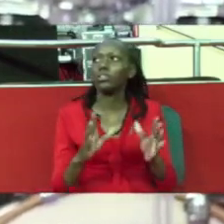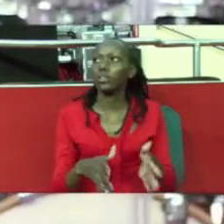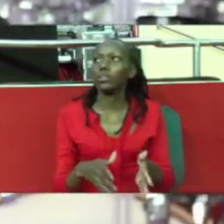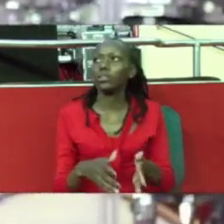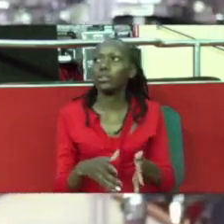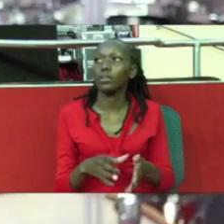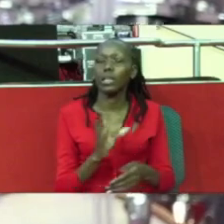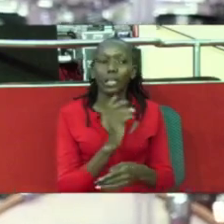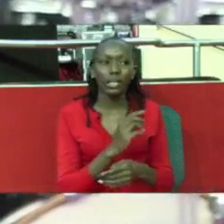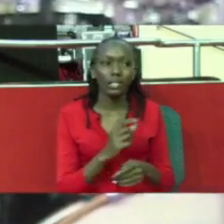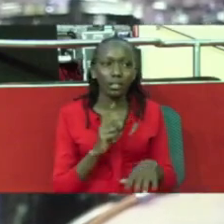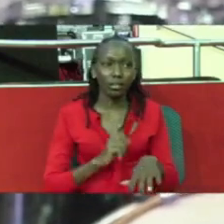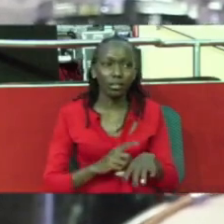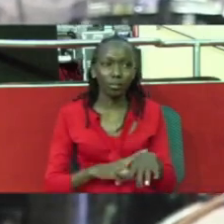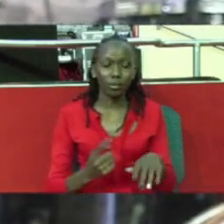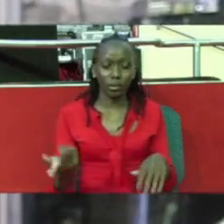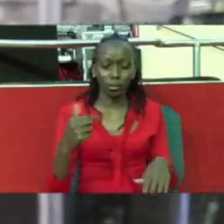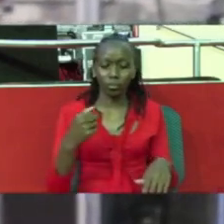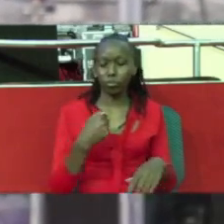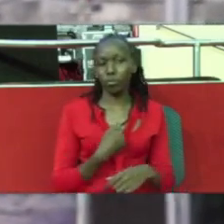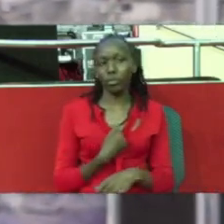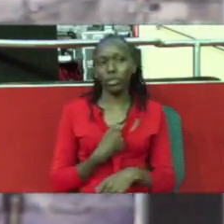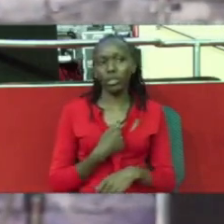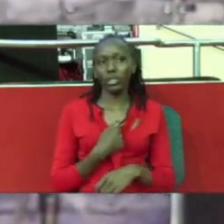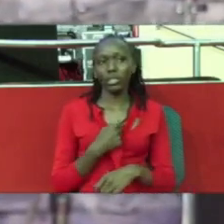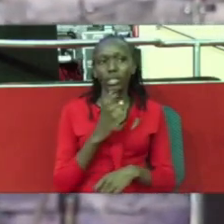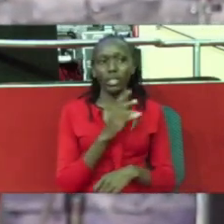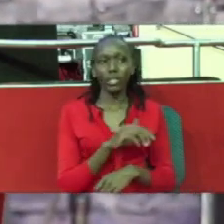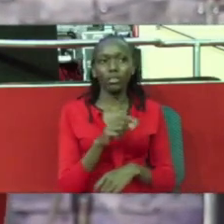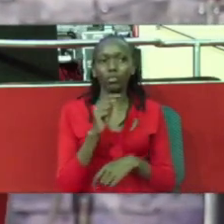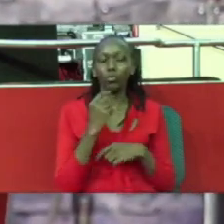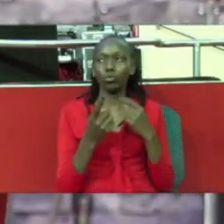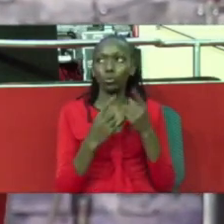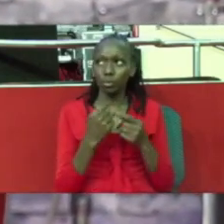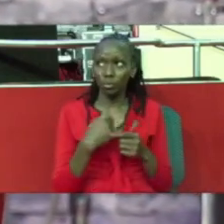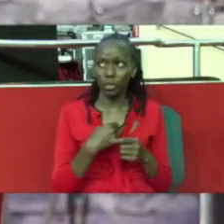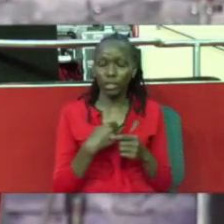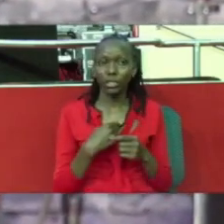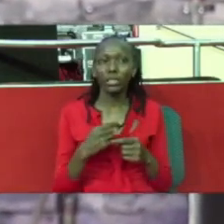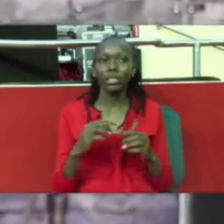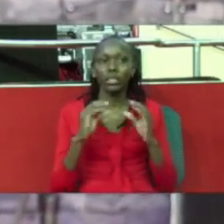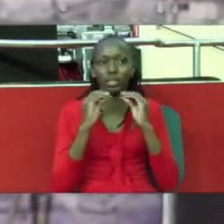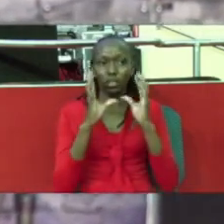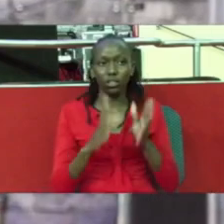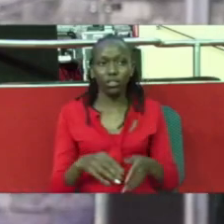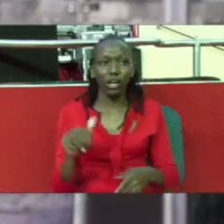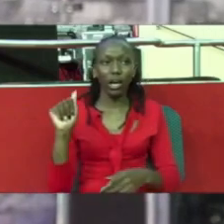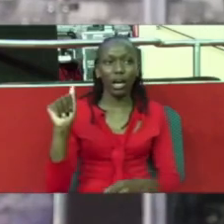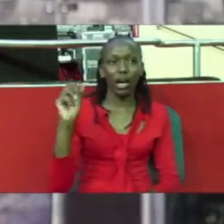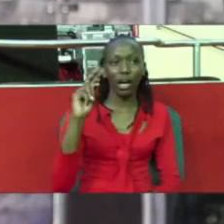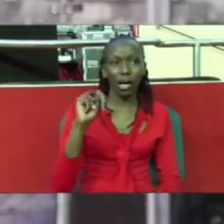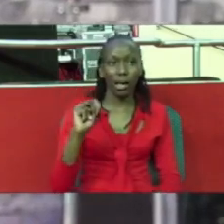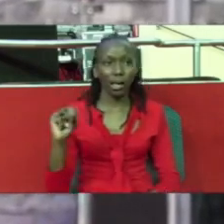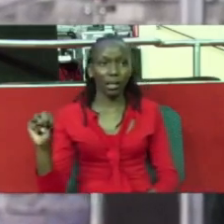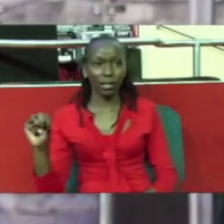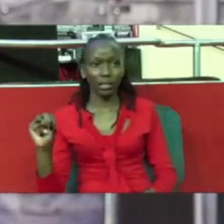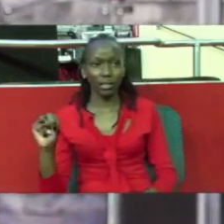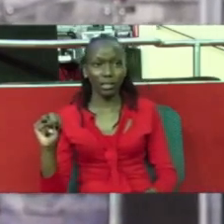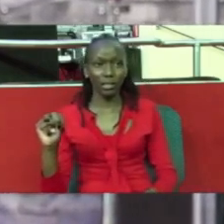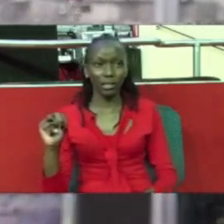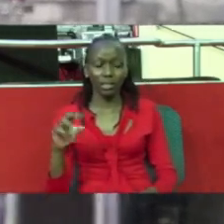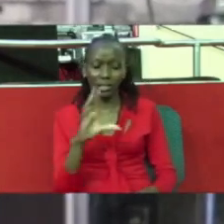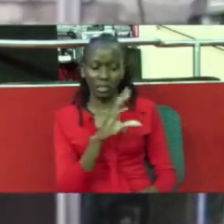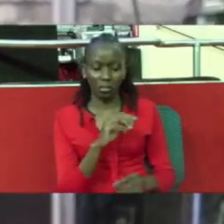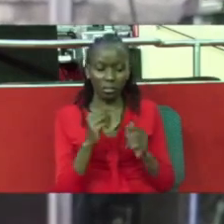Na aliponifikia. She told me, Teacher Anne. Akaniambia mwalimu Anne. She began to cry. Akaanza kulia. I asked